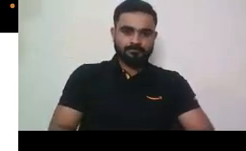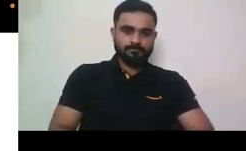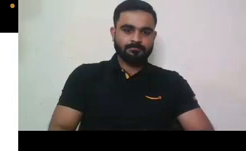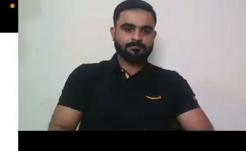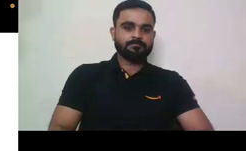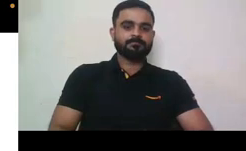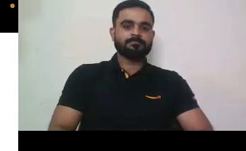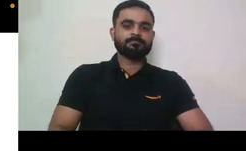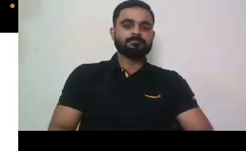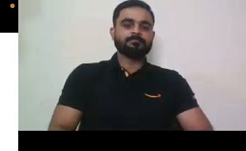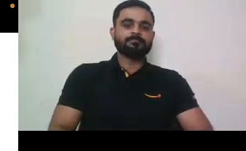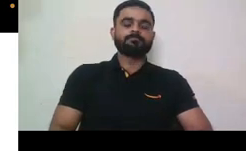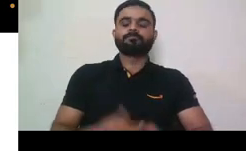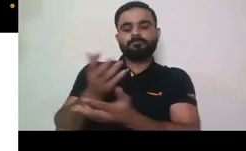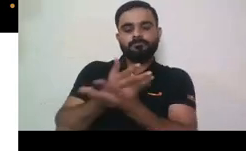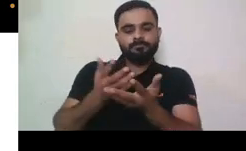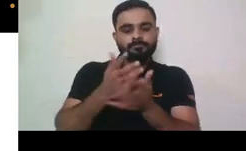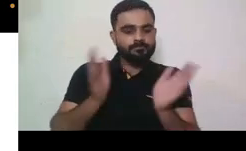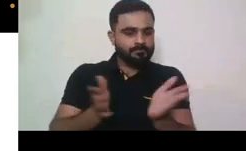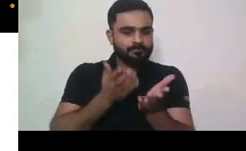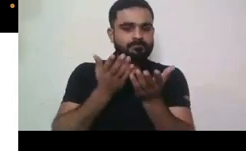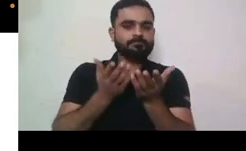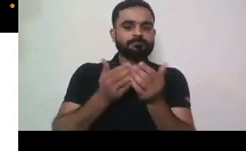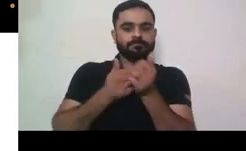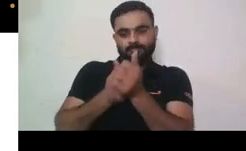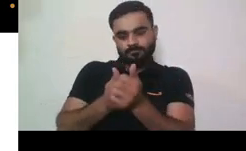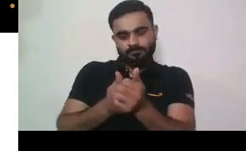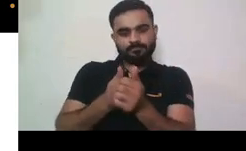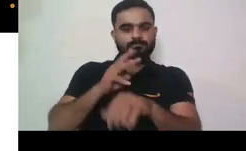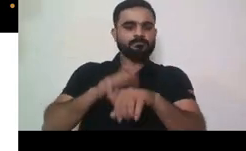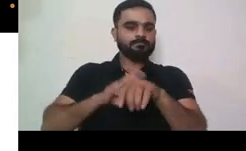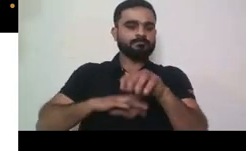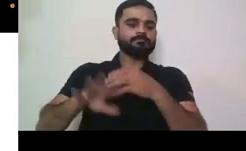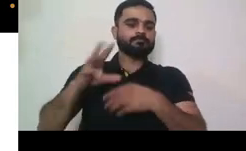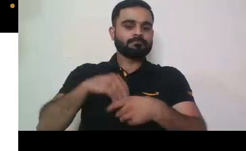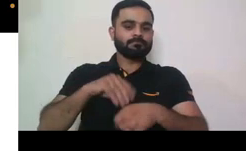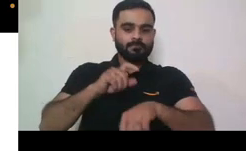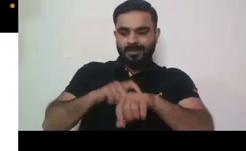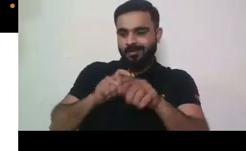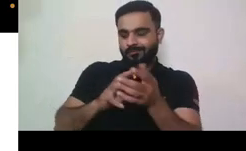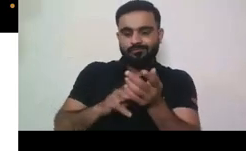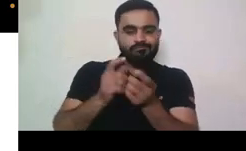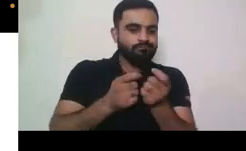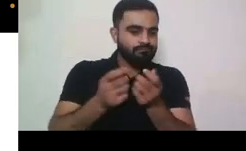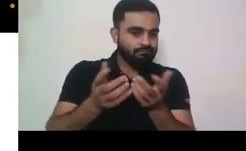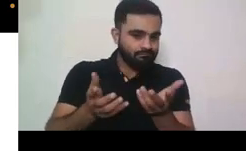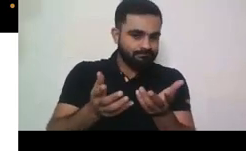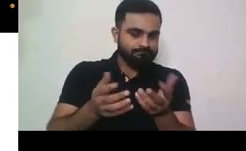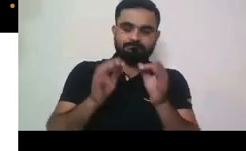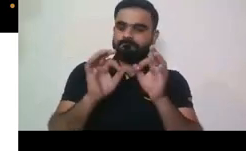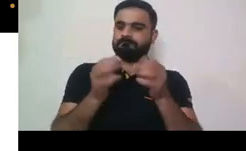Okay. Discussions, motivate the participants, follow up with members to join, time management.